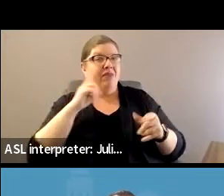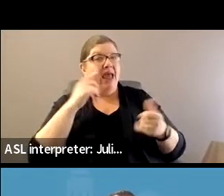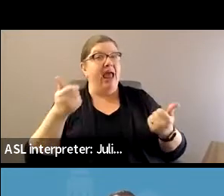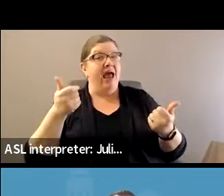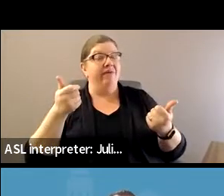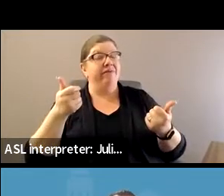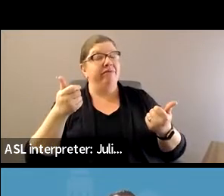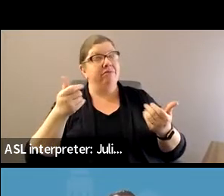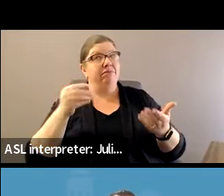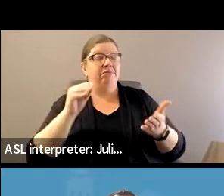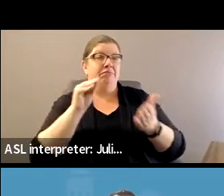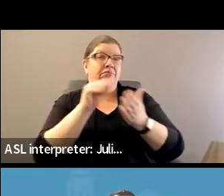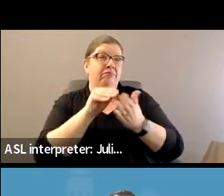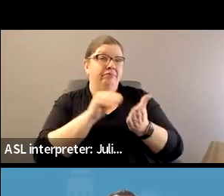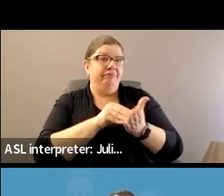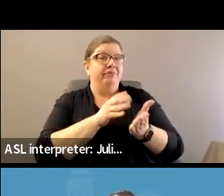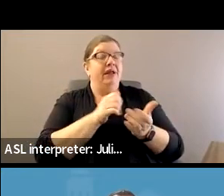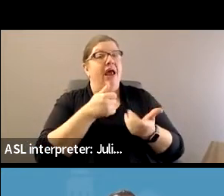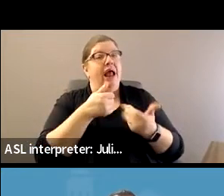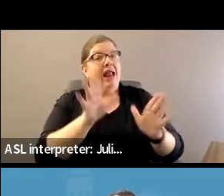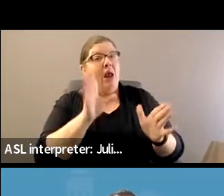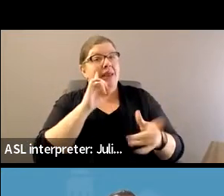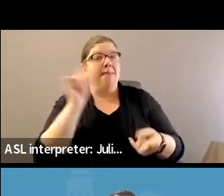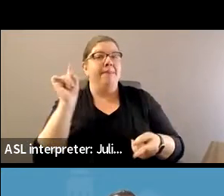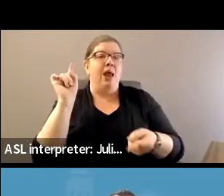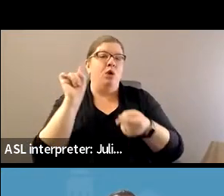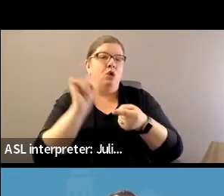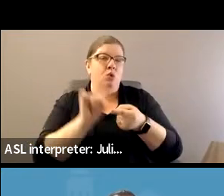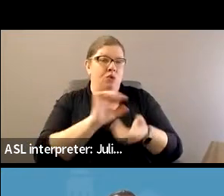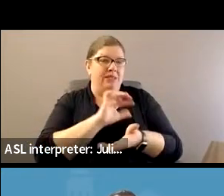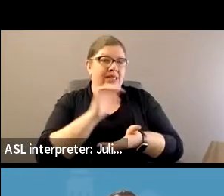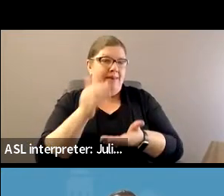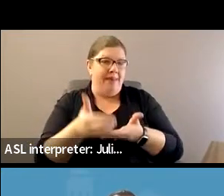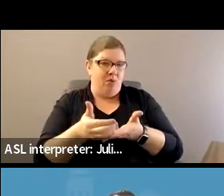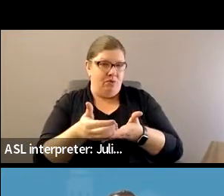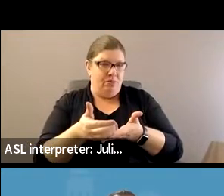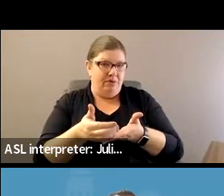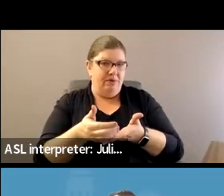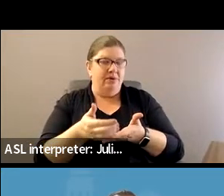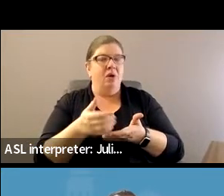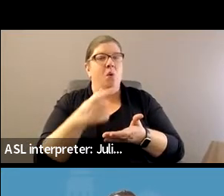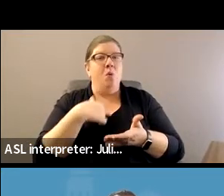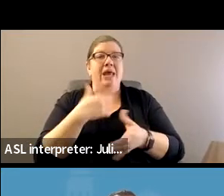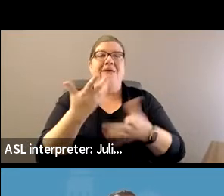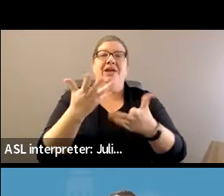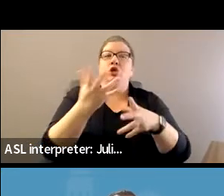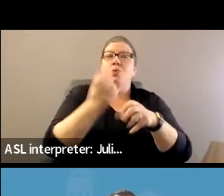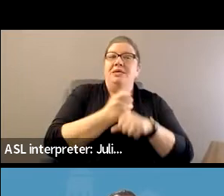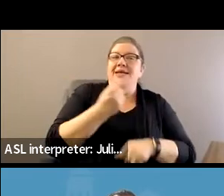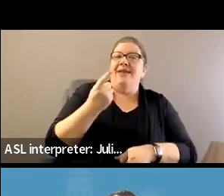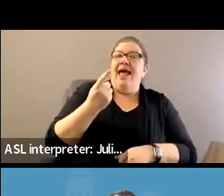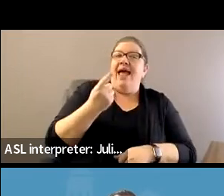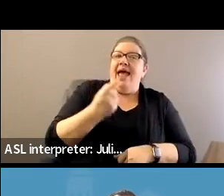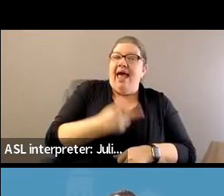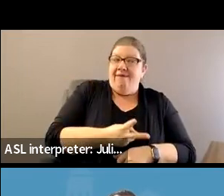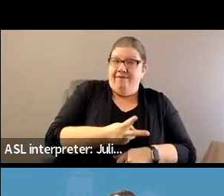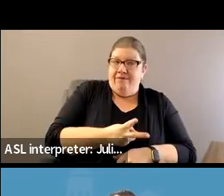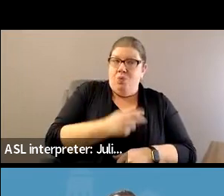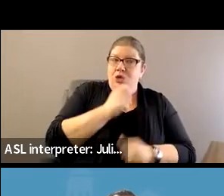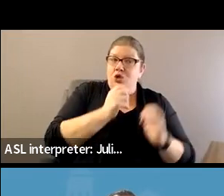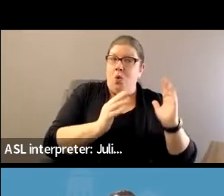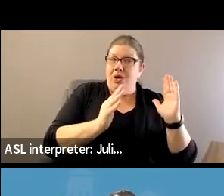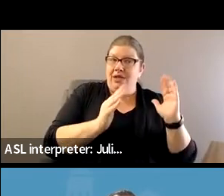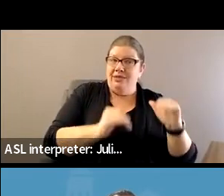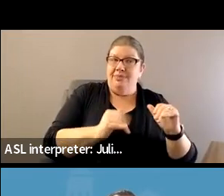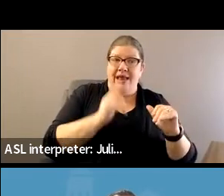it. And so they may reduce that allocation. So they may reduce the allocation. We've received half of it. So we don't anticipate them